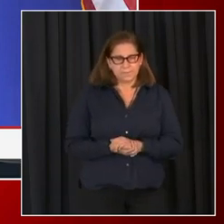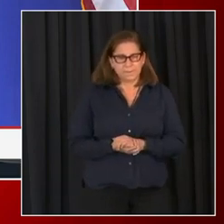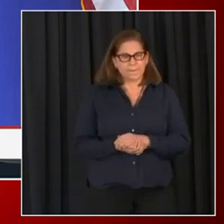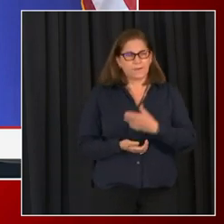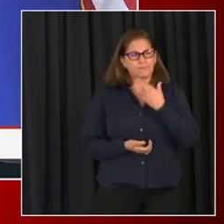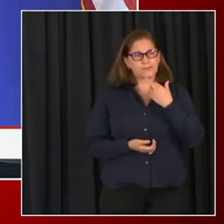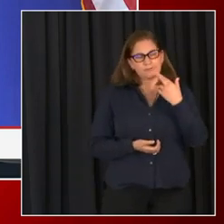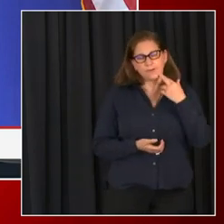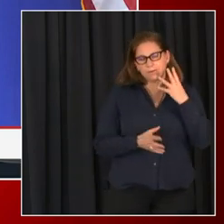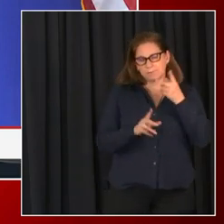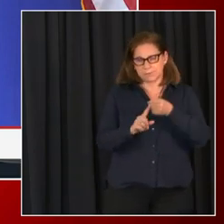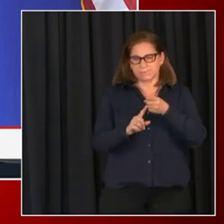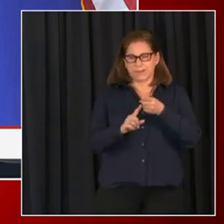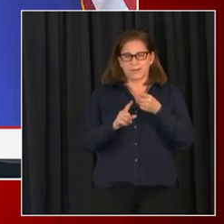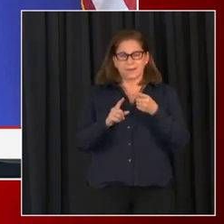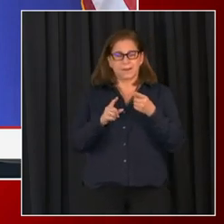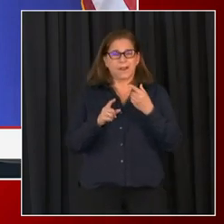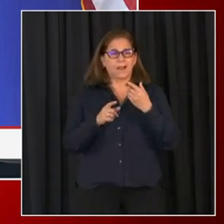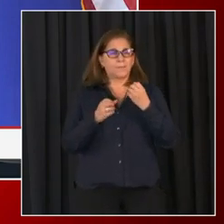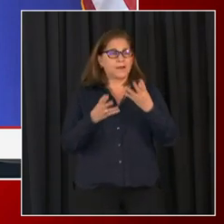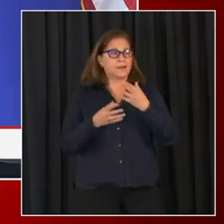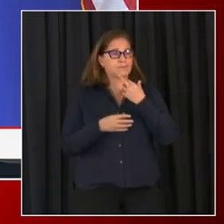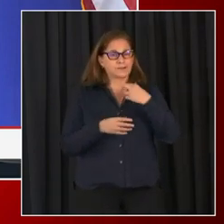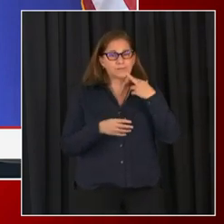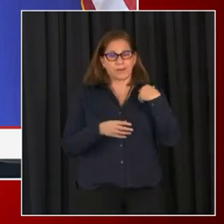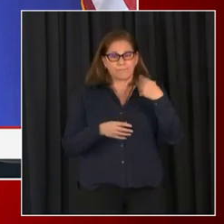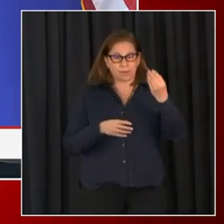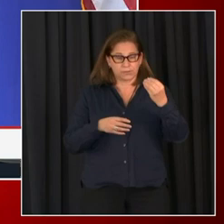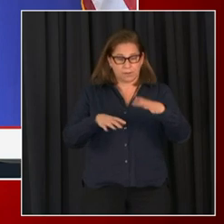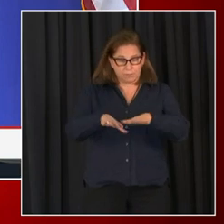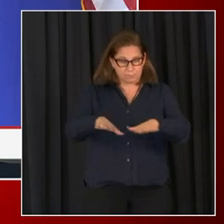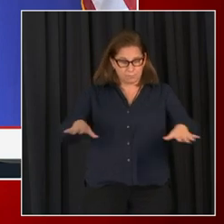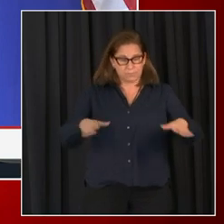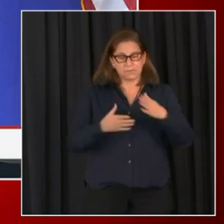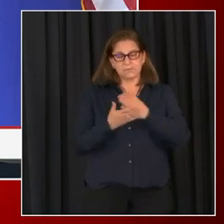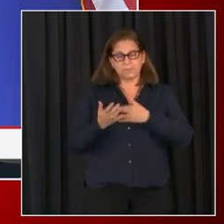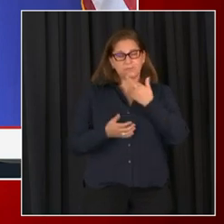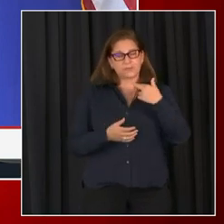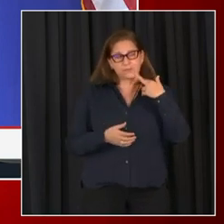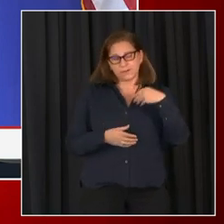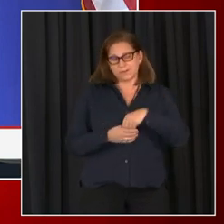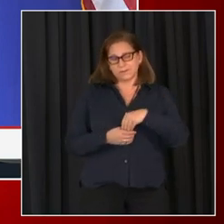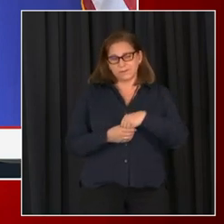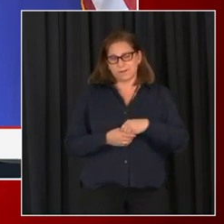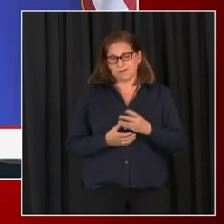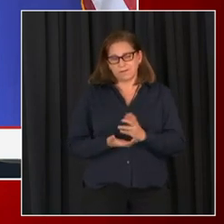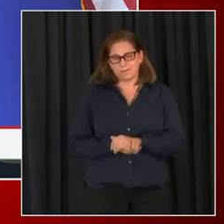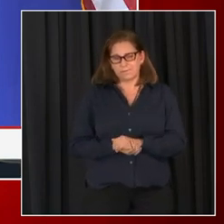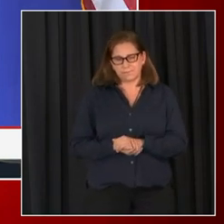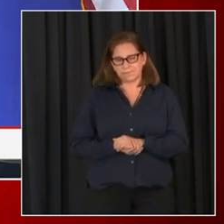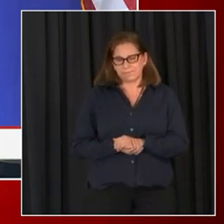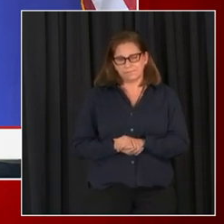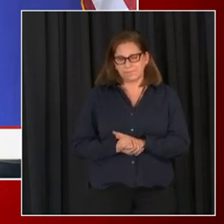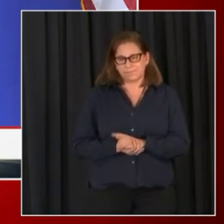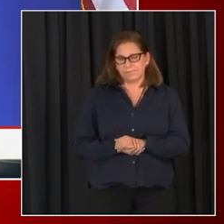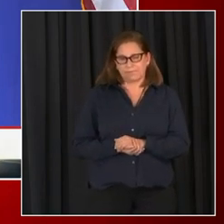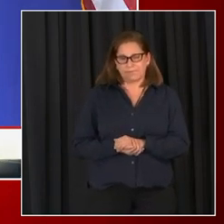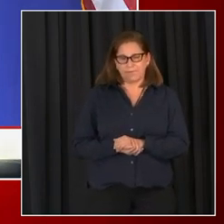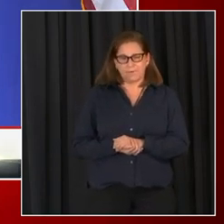specifically, if they were indoor or outdoor. So that's not a focal part of our interviews at this